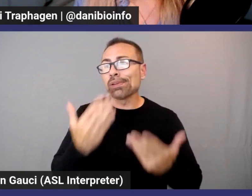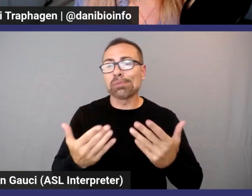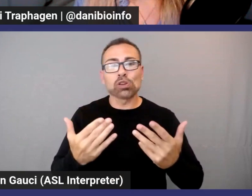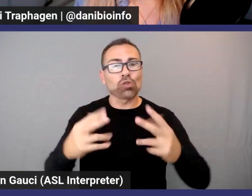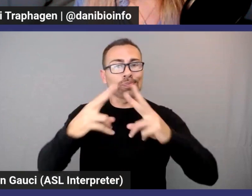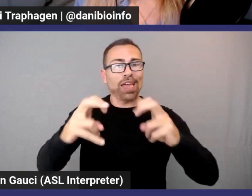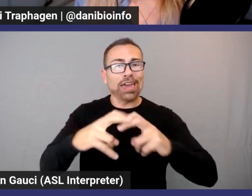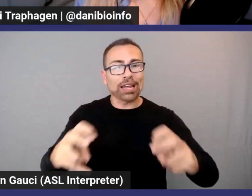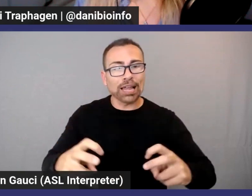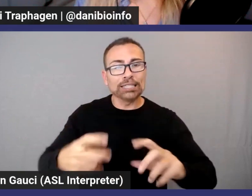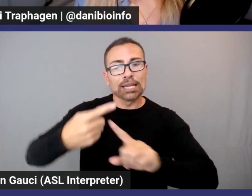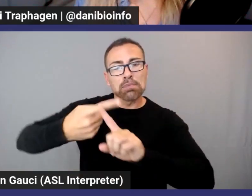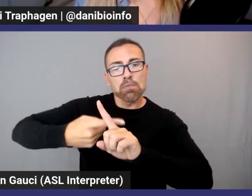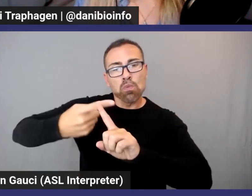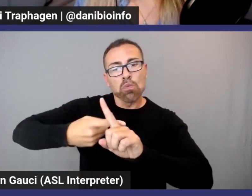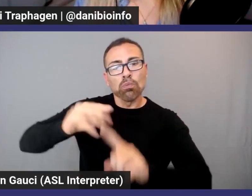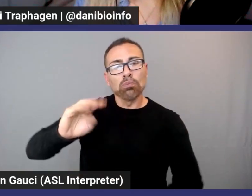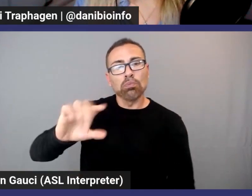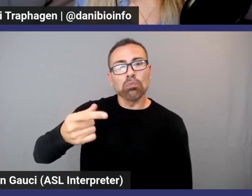you're analyzing,